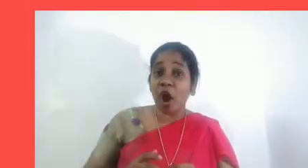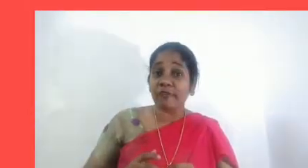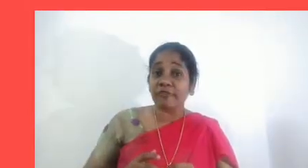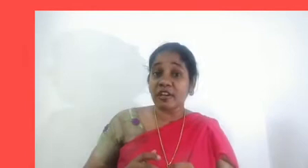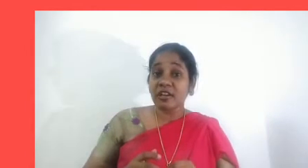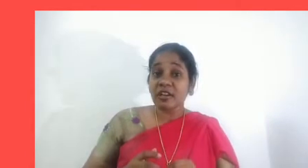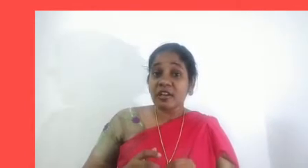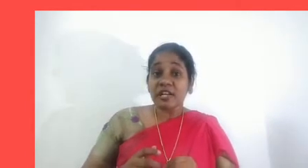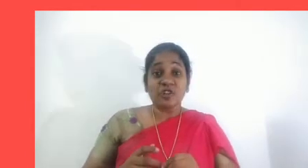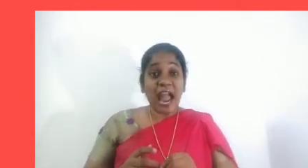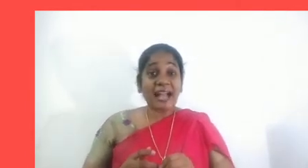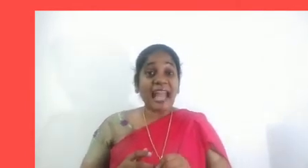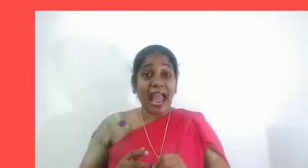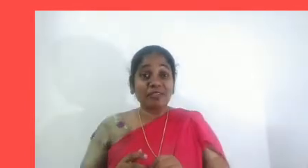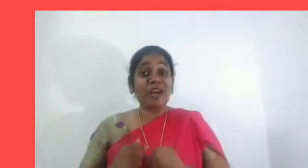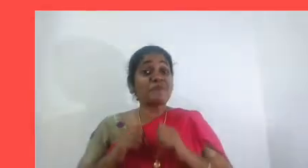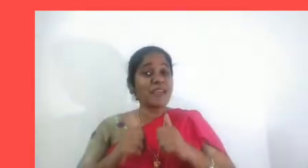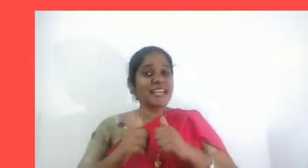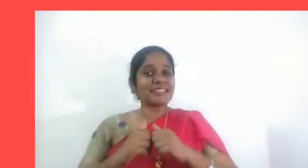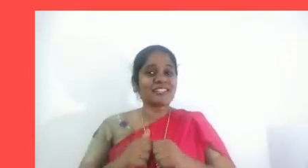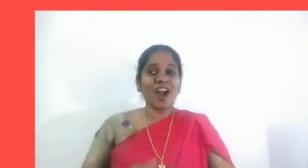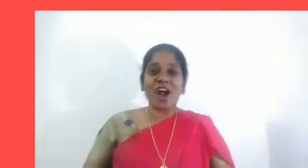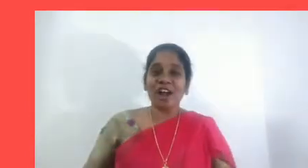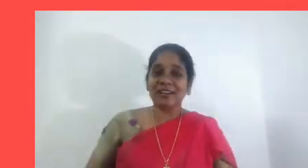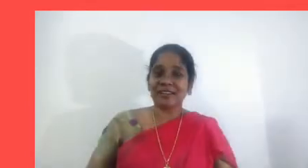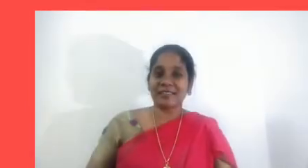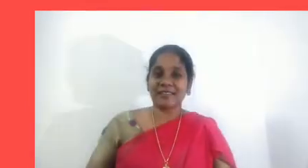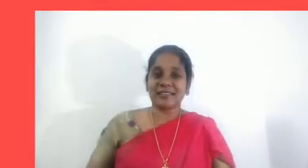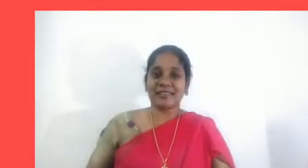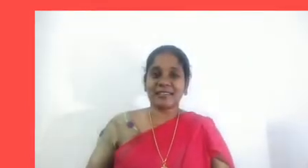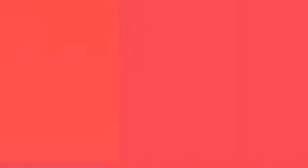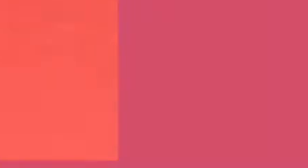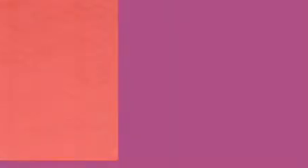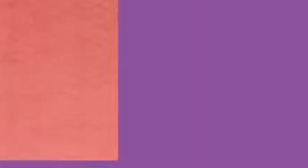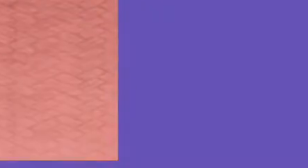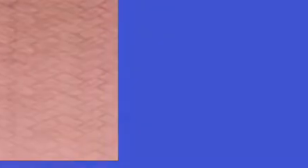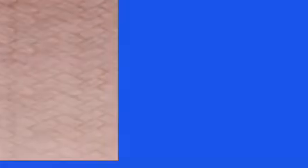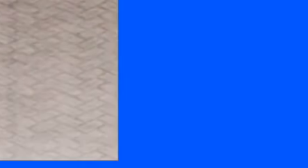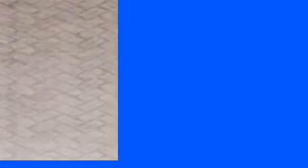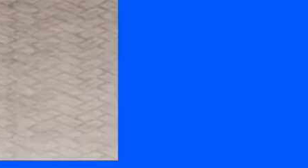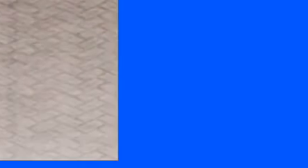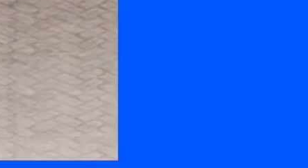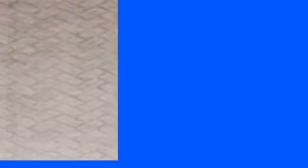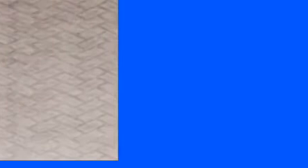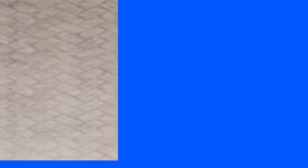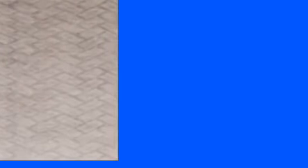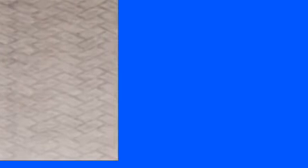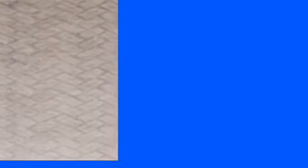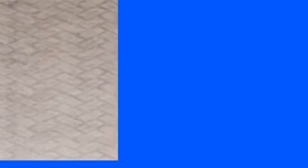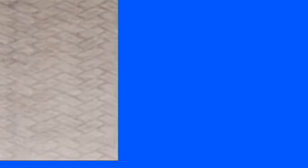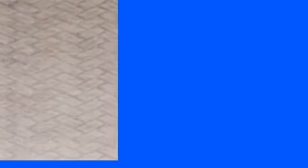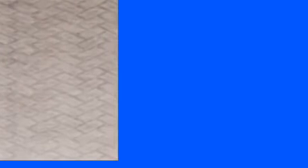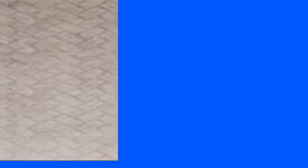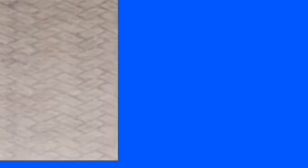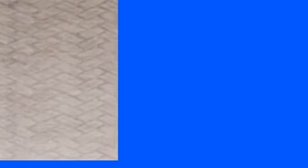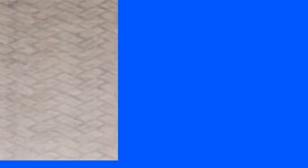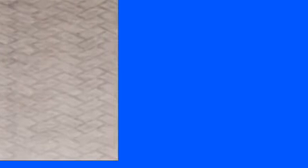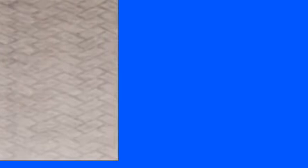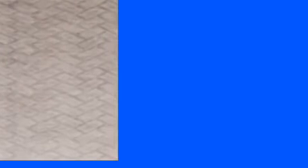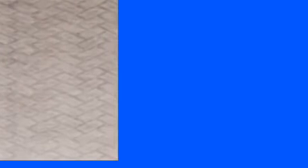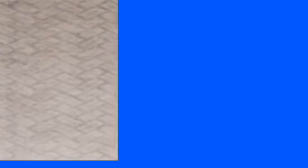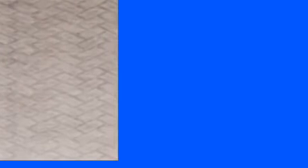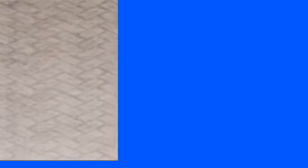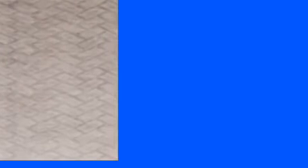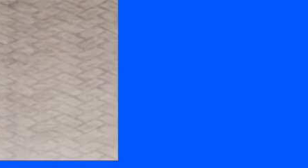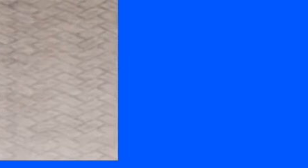story of Jack and the Beanstalk. Hi, children. I'm your new